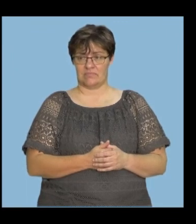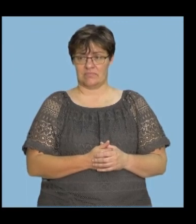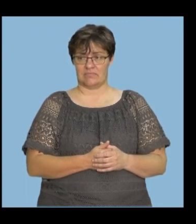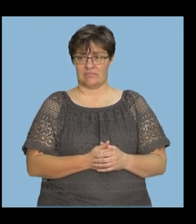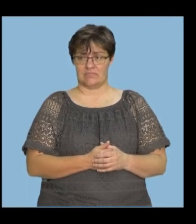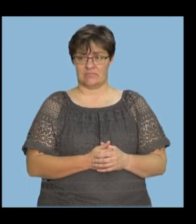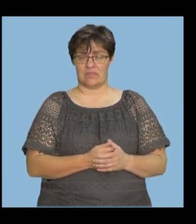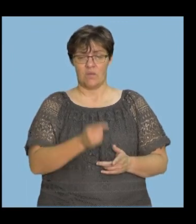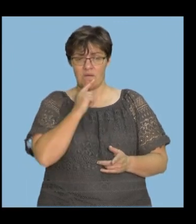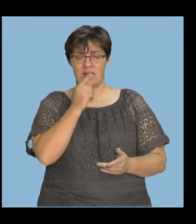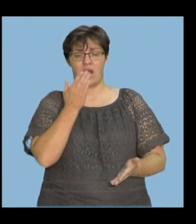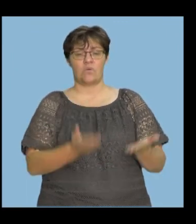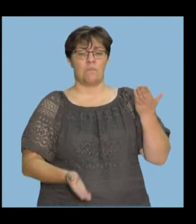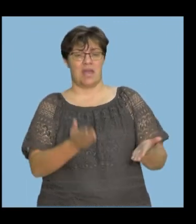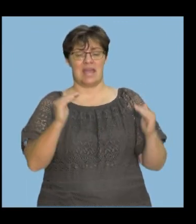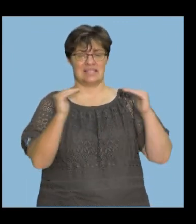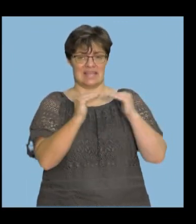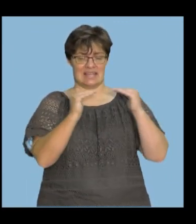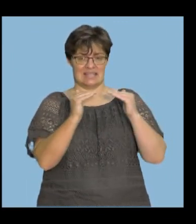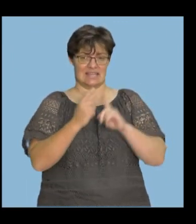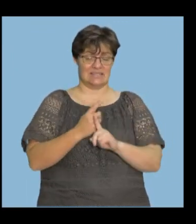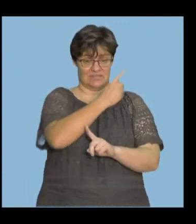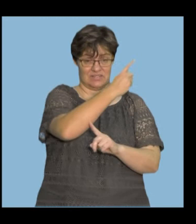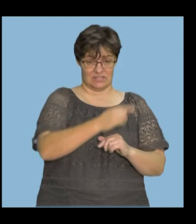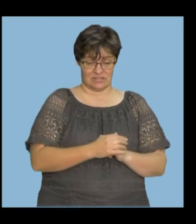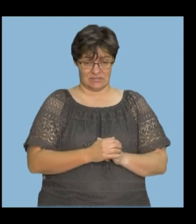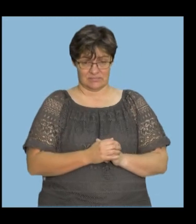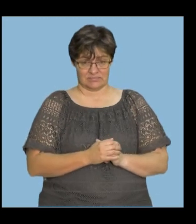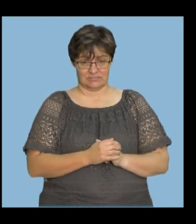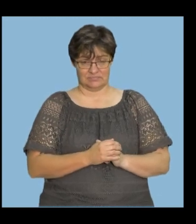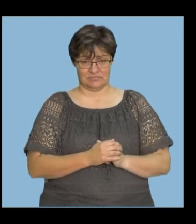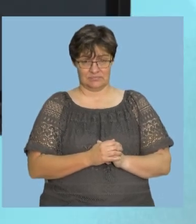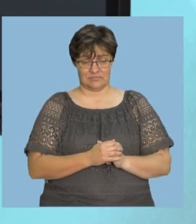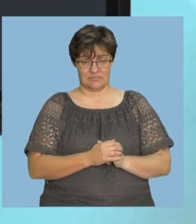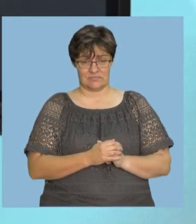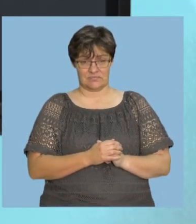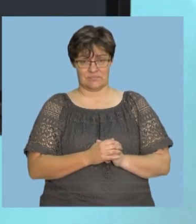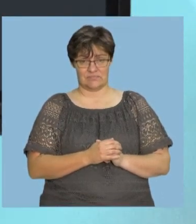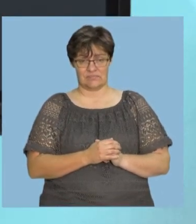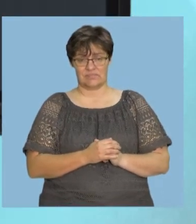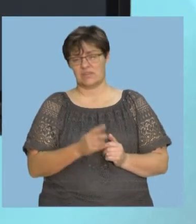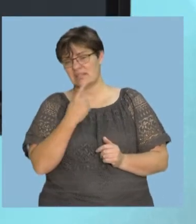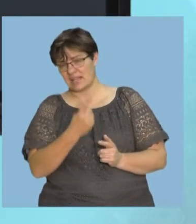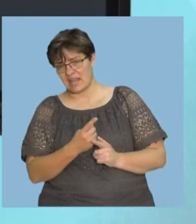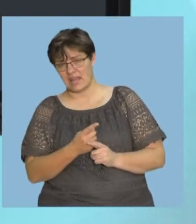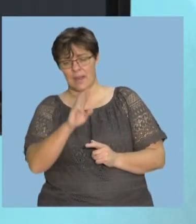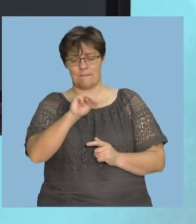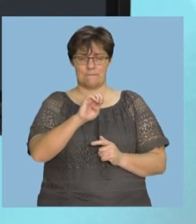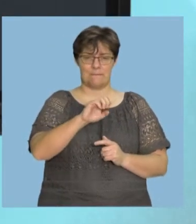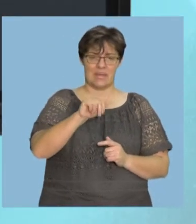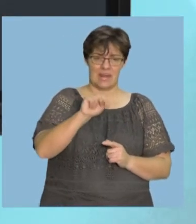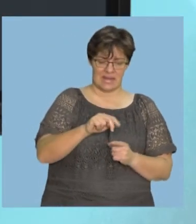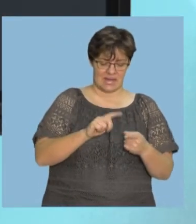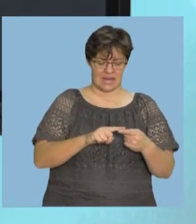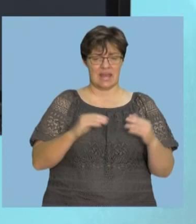we're going to compare the standard deviation now. Okay. So I'll say mean and